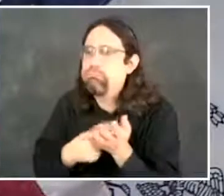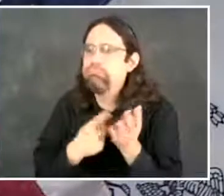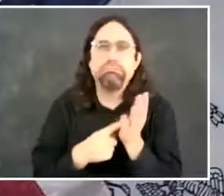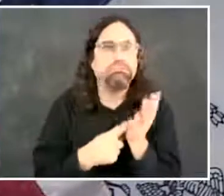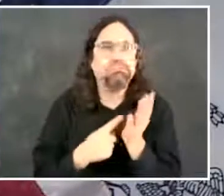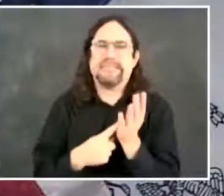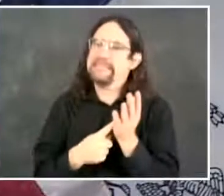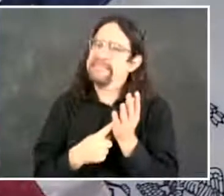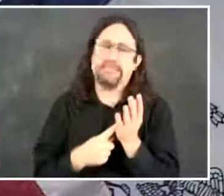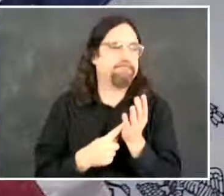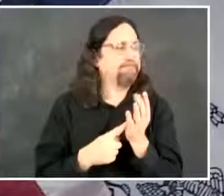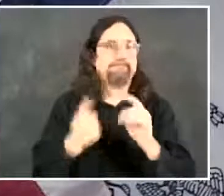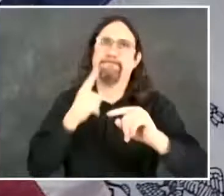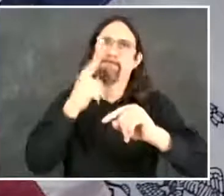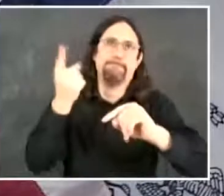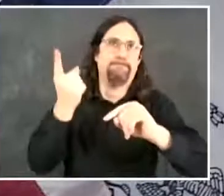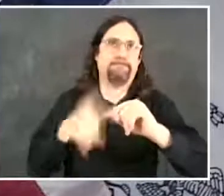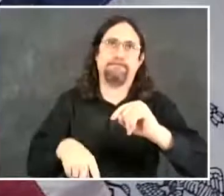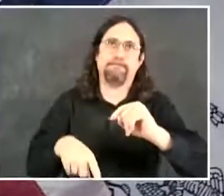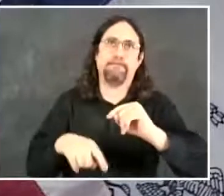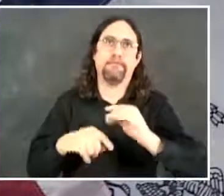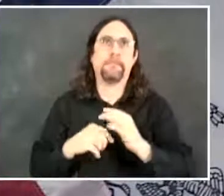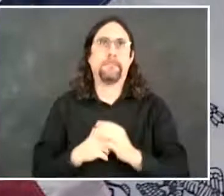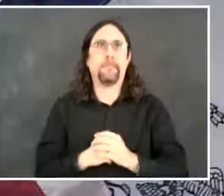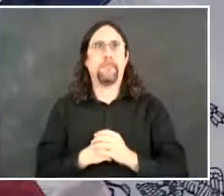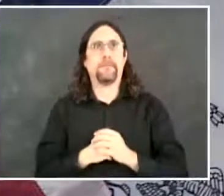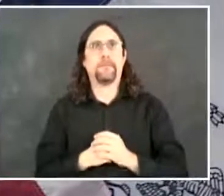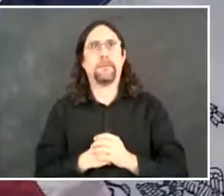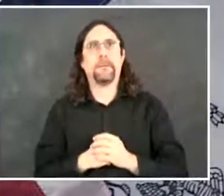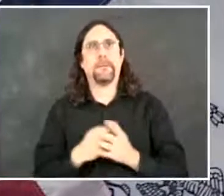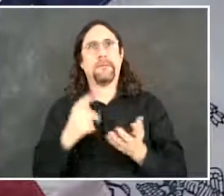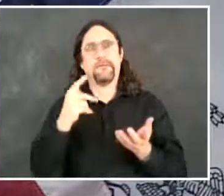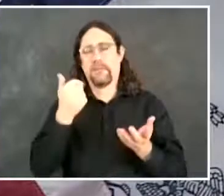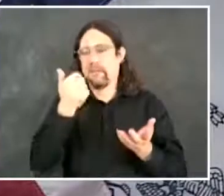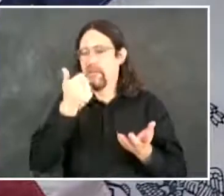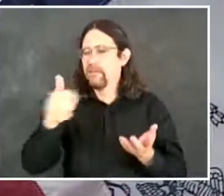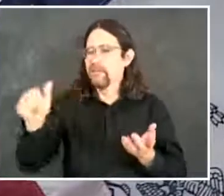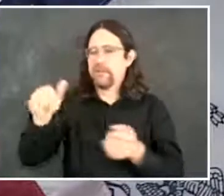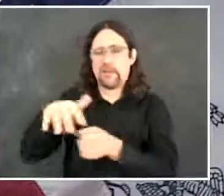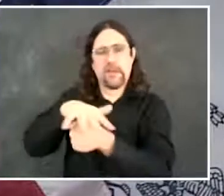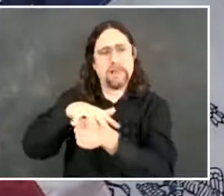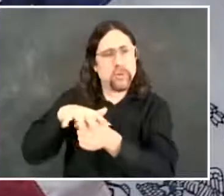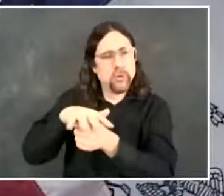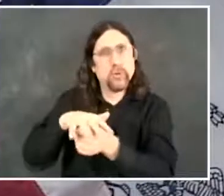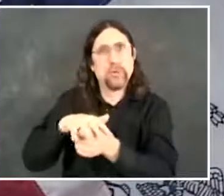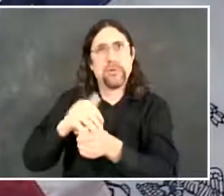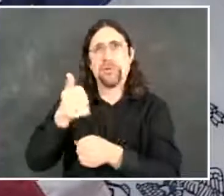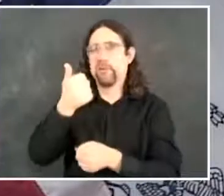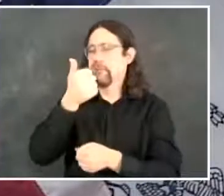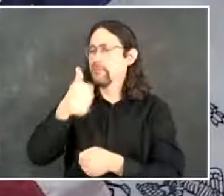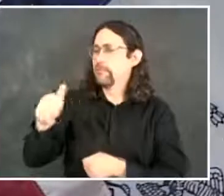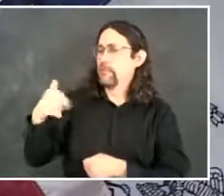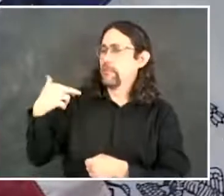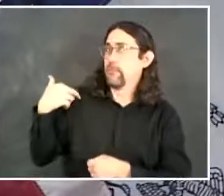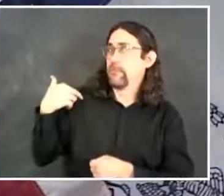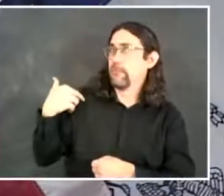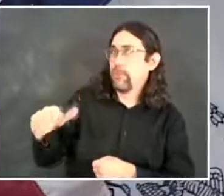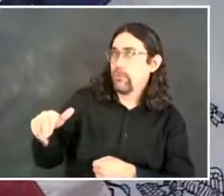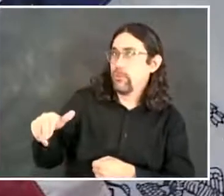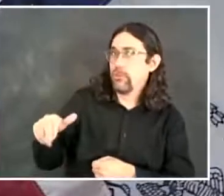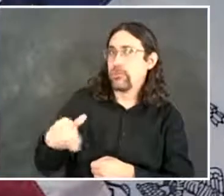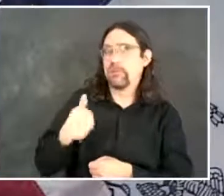any faith, any ethnicity, any geography, same treatment. There's going to be a